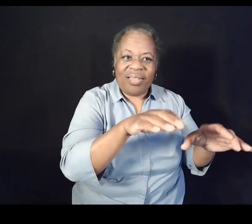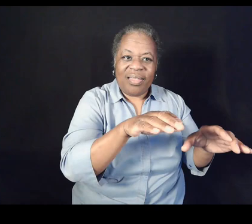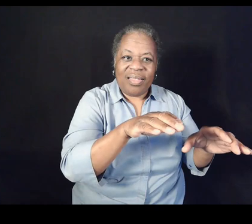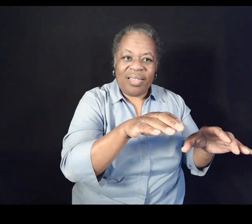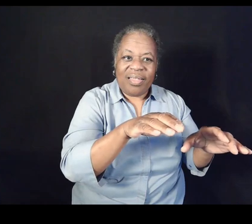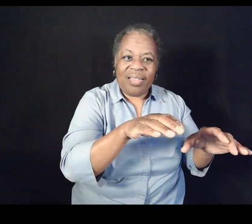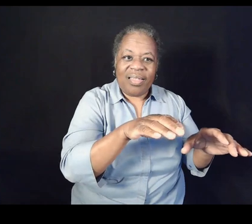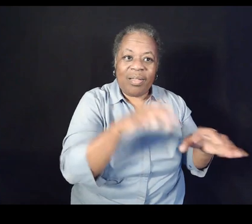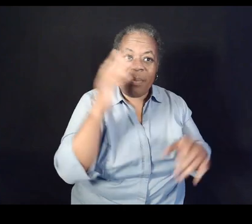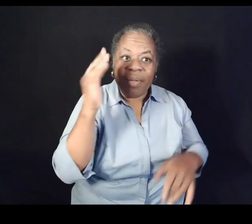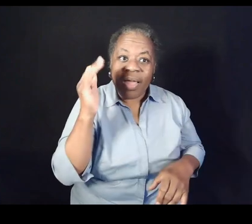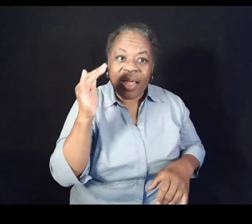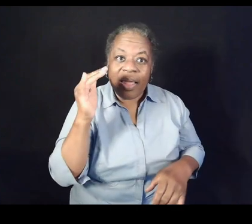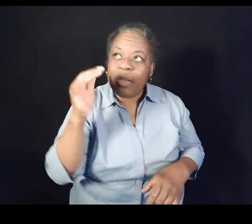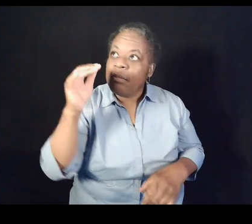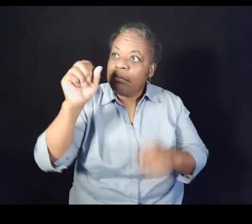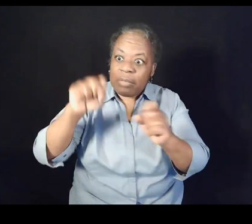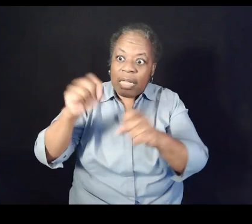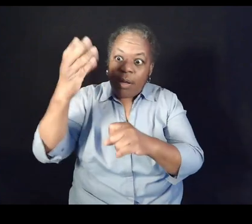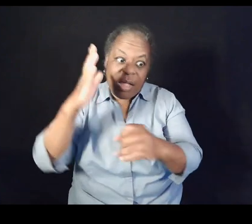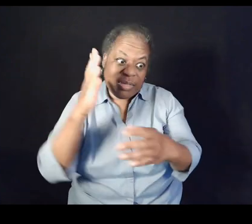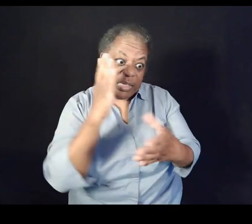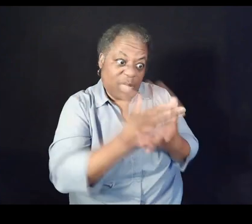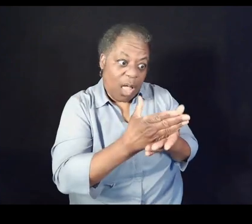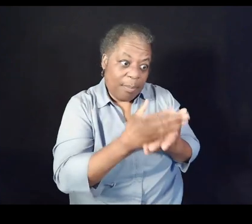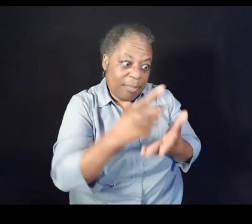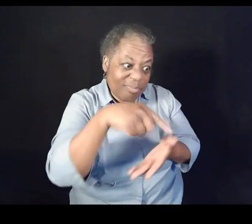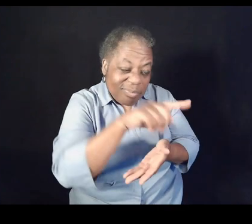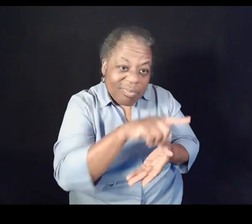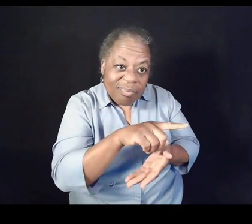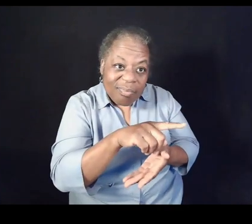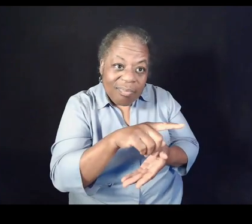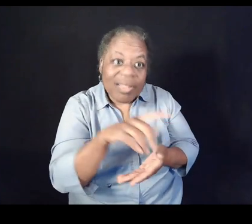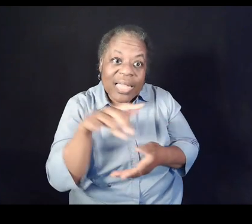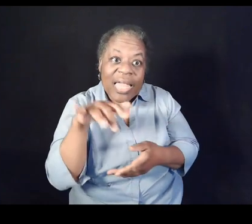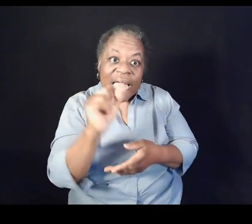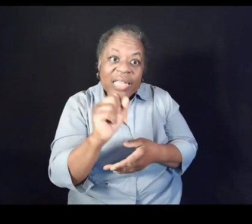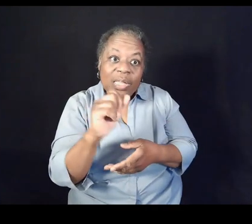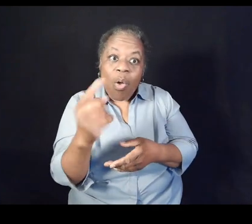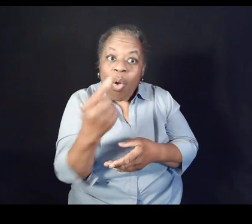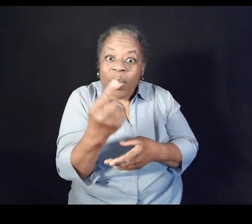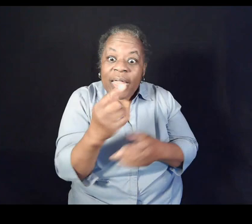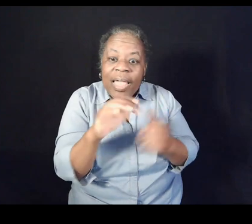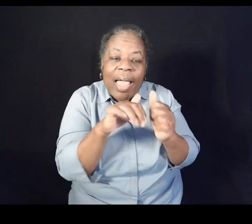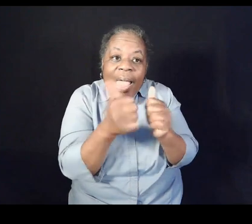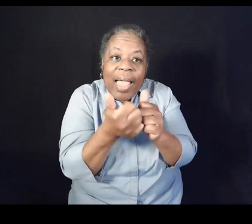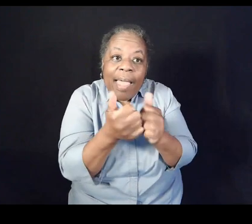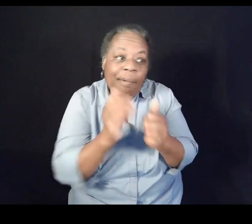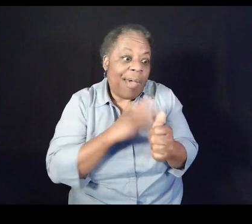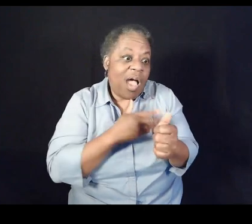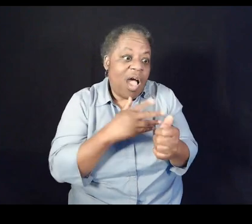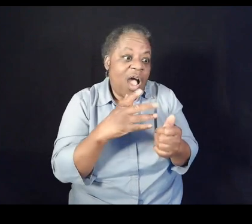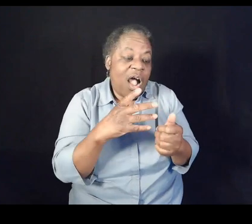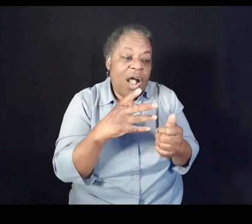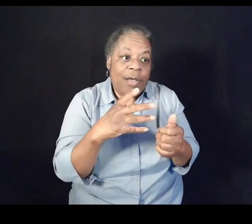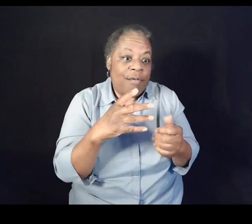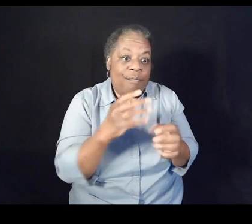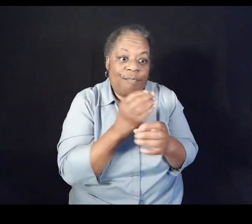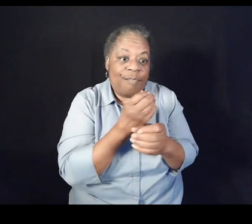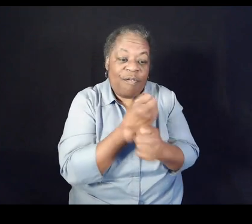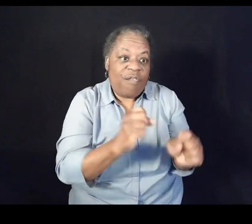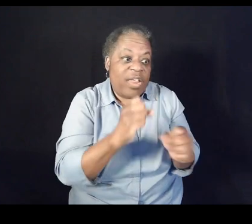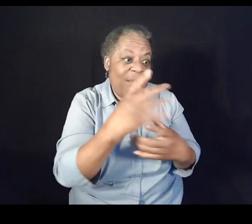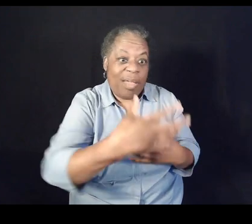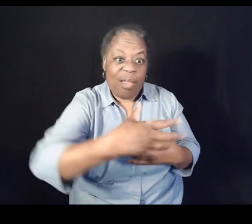Now, could God stop it? Yes, but only by taking away our freedom, including